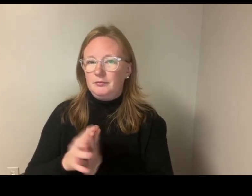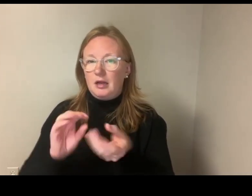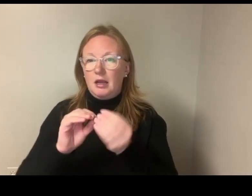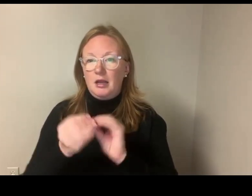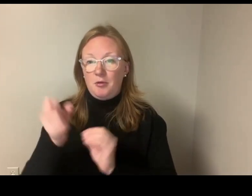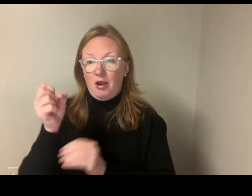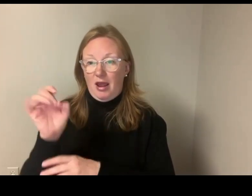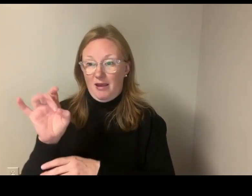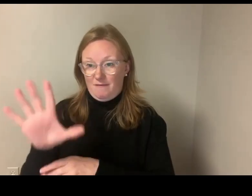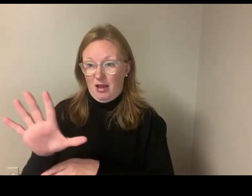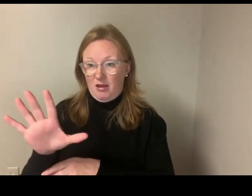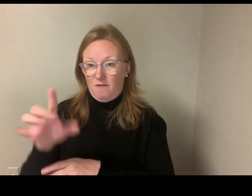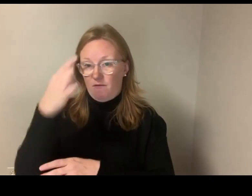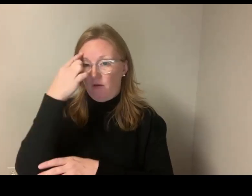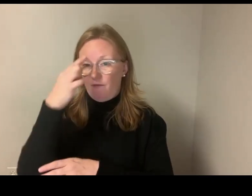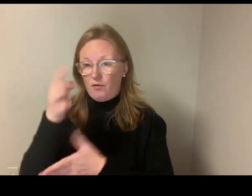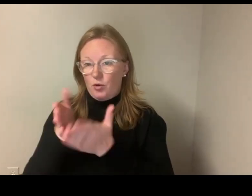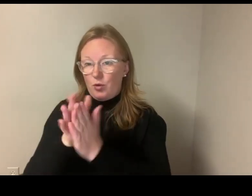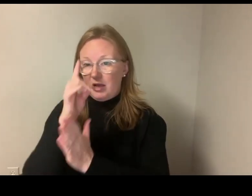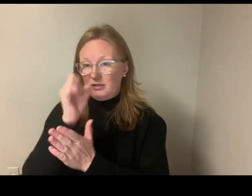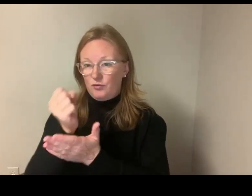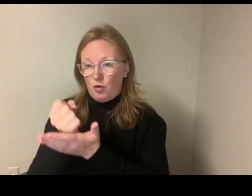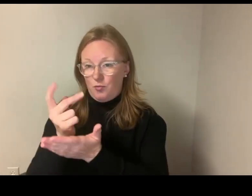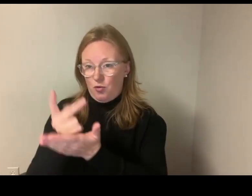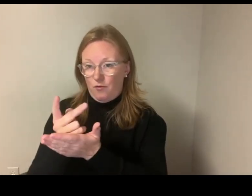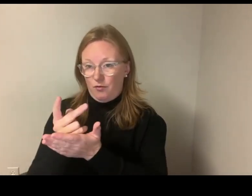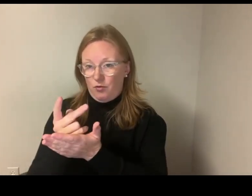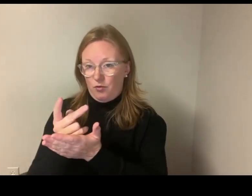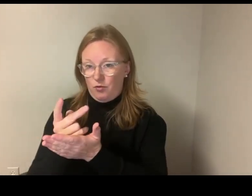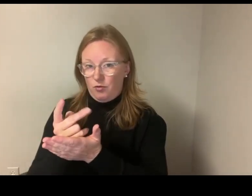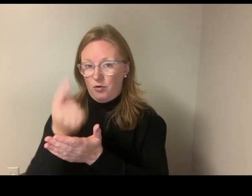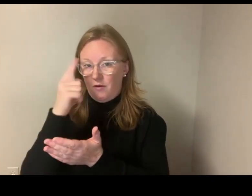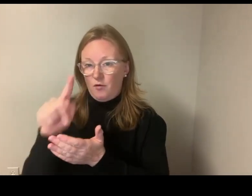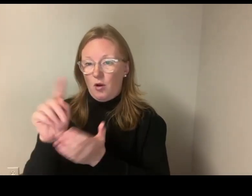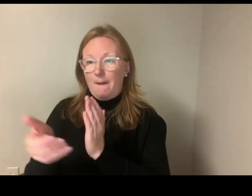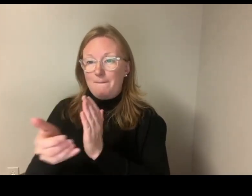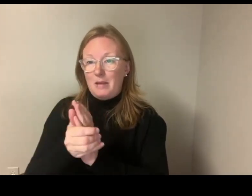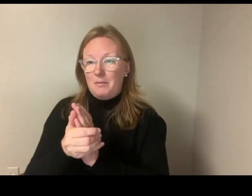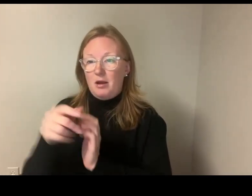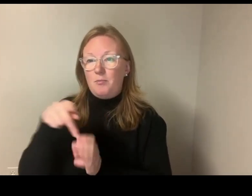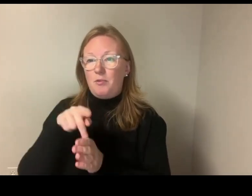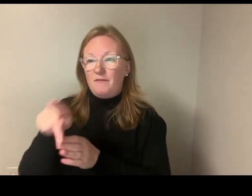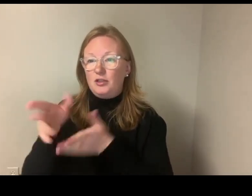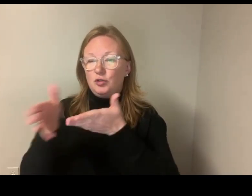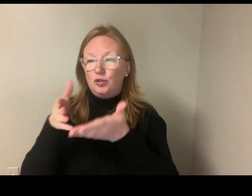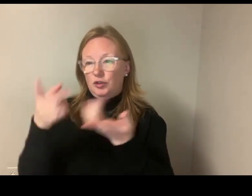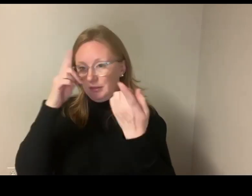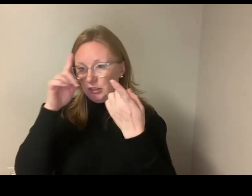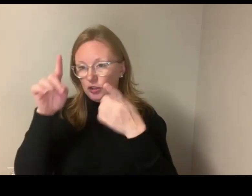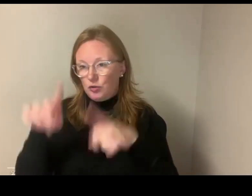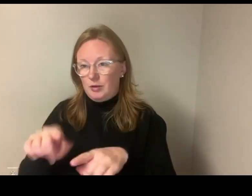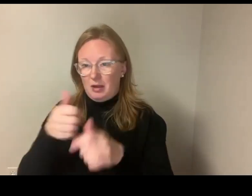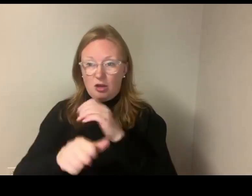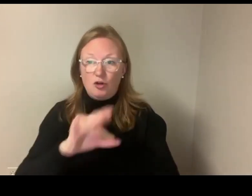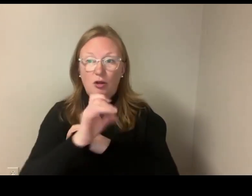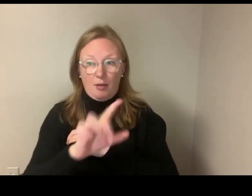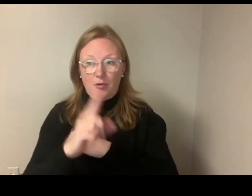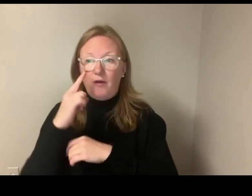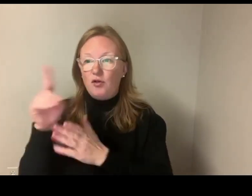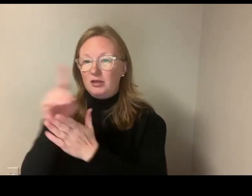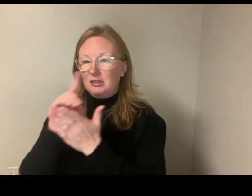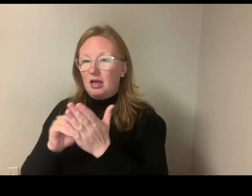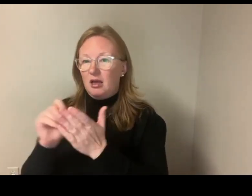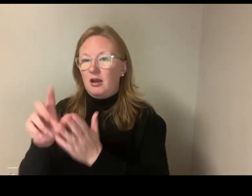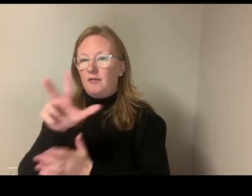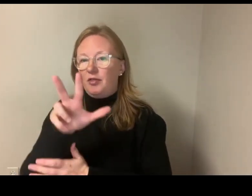Resolution number 85 is a request for the board's approval of an amendment of a professional services agreement under capital for the design